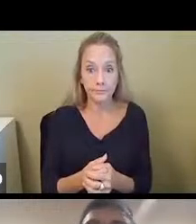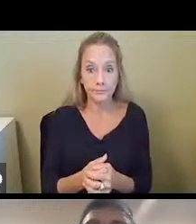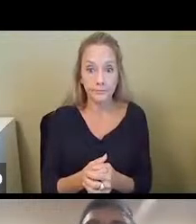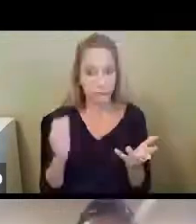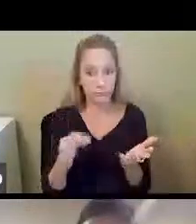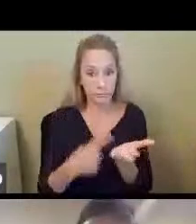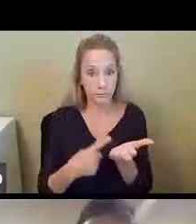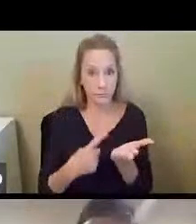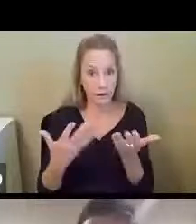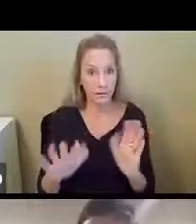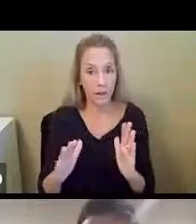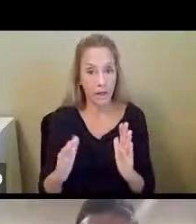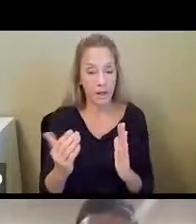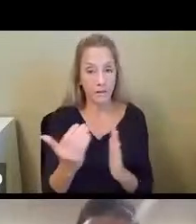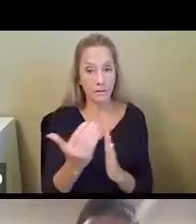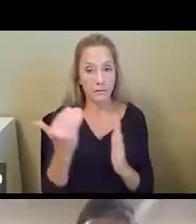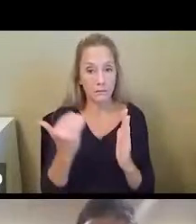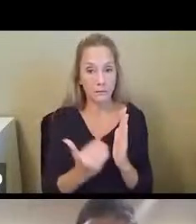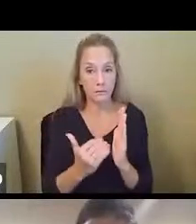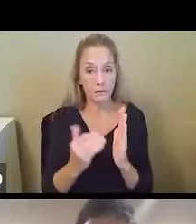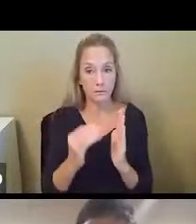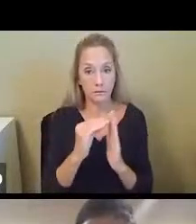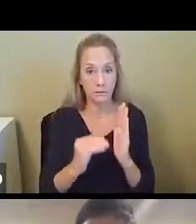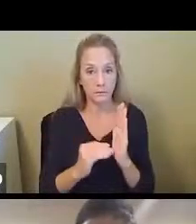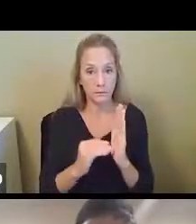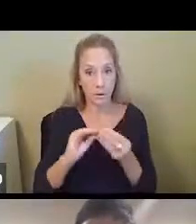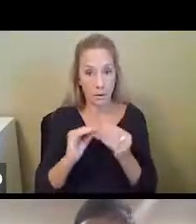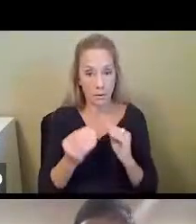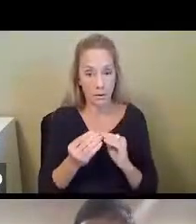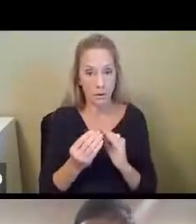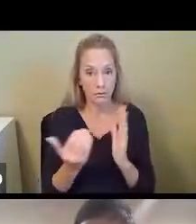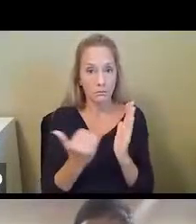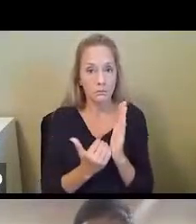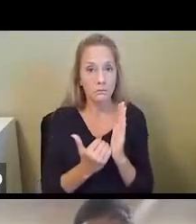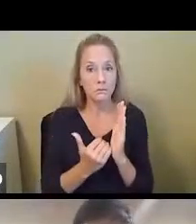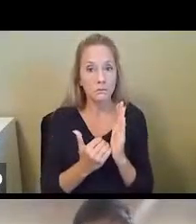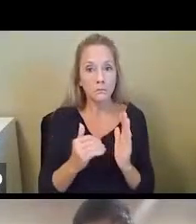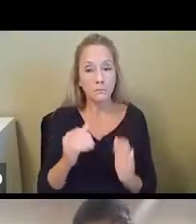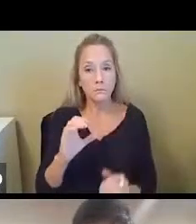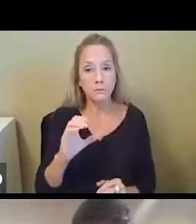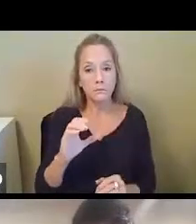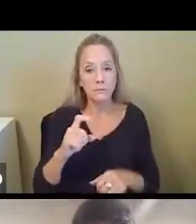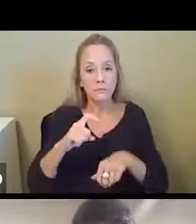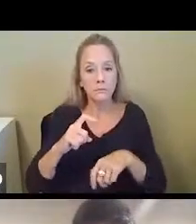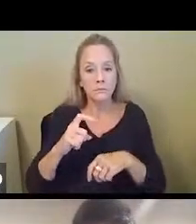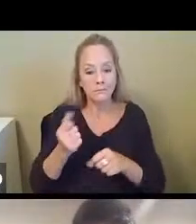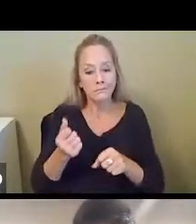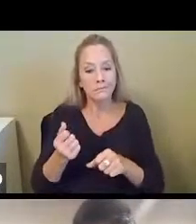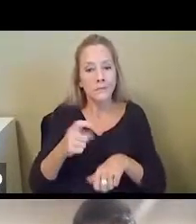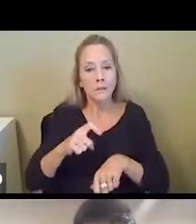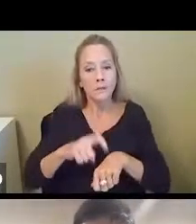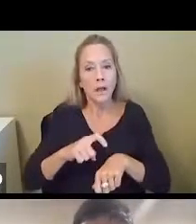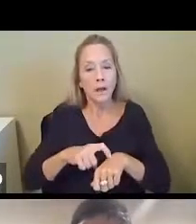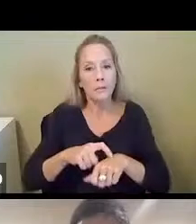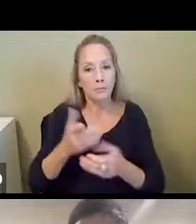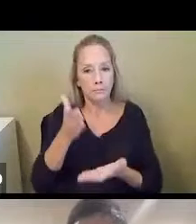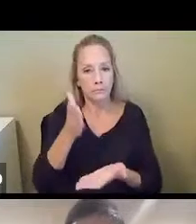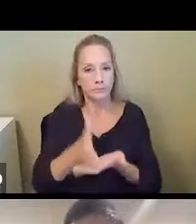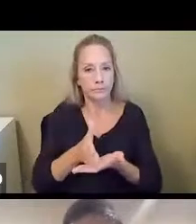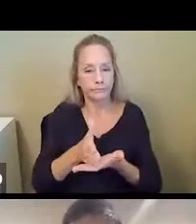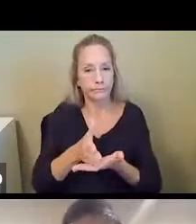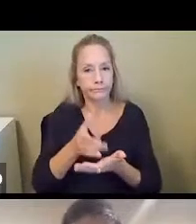If we get discussion completed, we can go to the next item on the agenda, which is the curfew regarding sale and consumption of